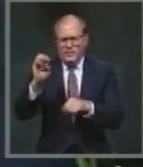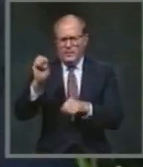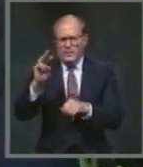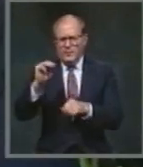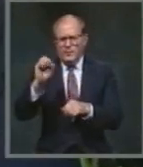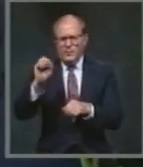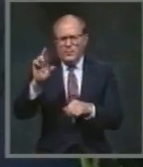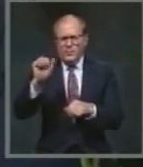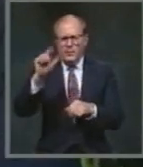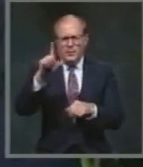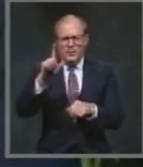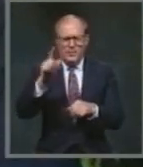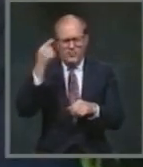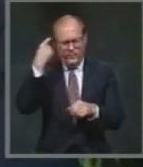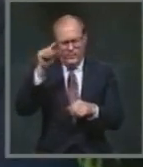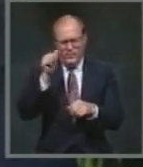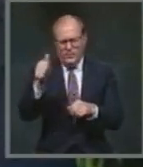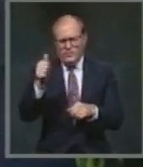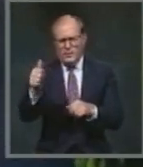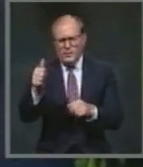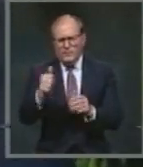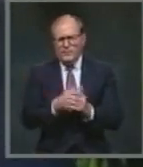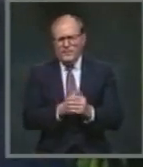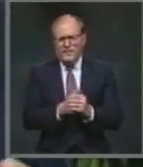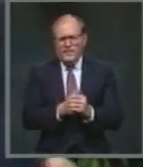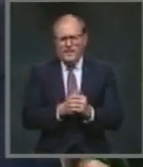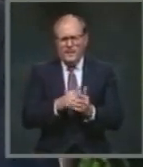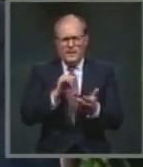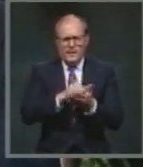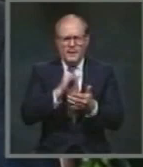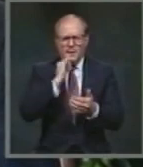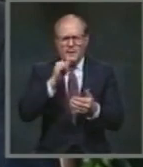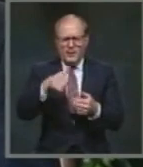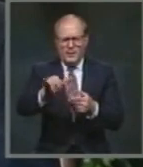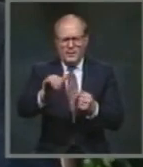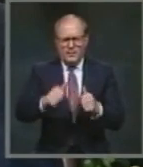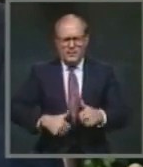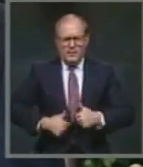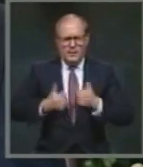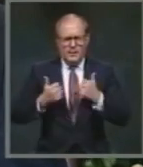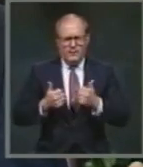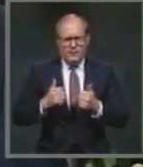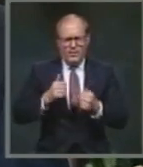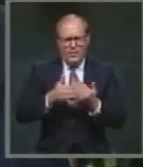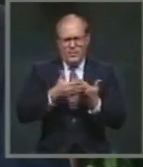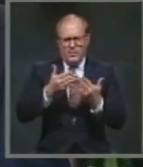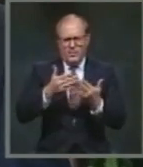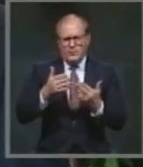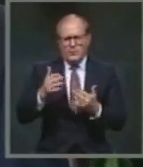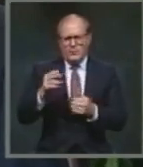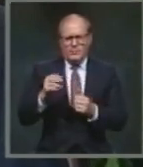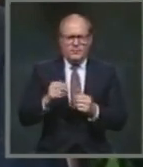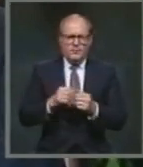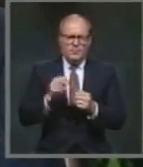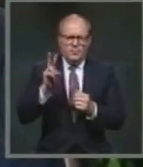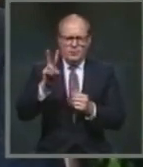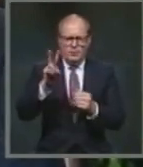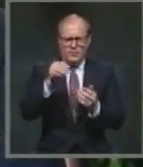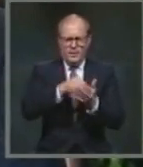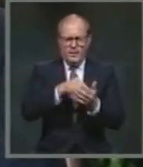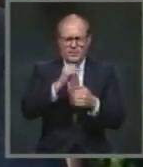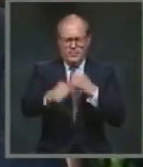to himself that still lives almost 20 centuries